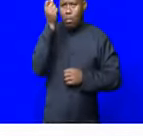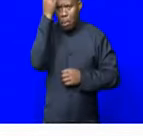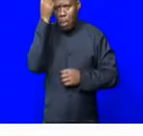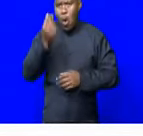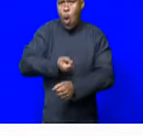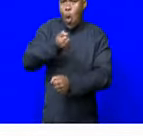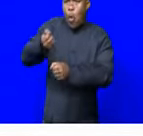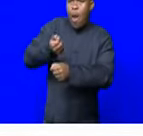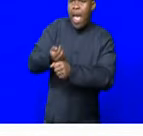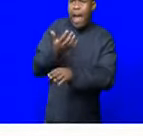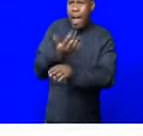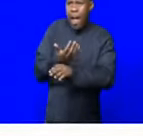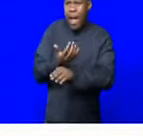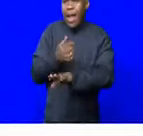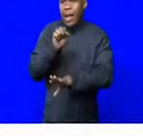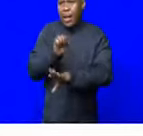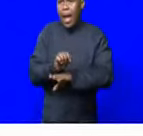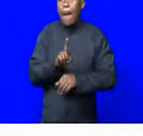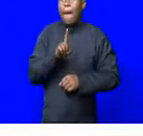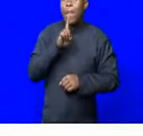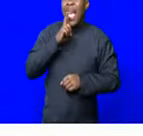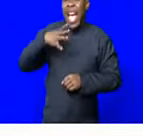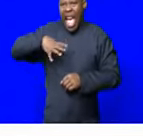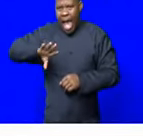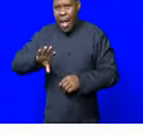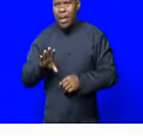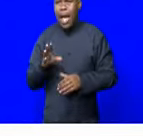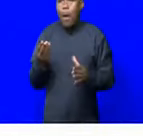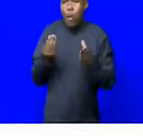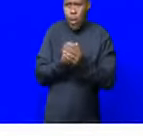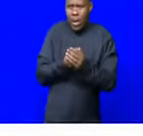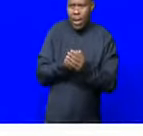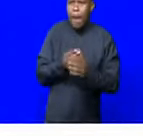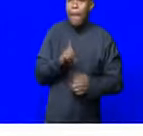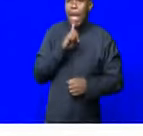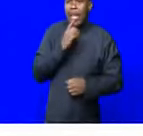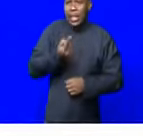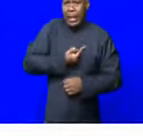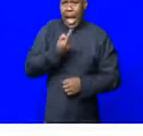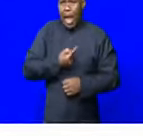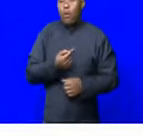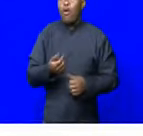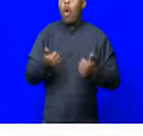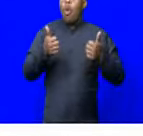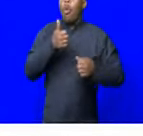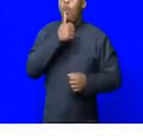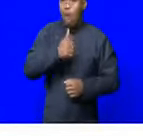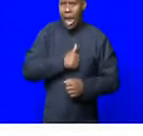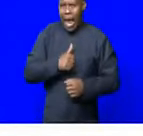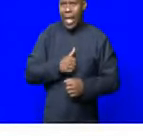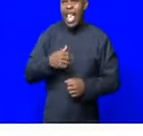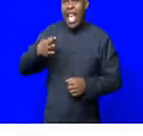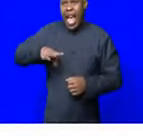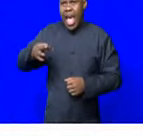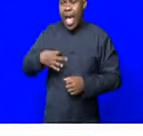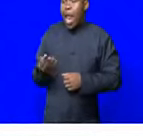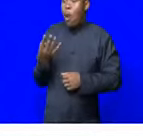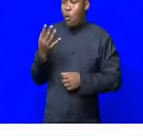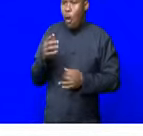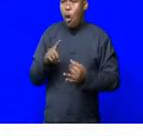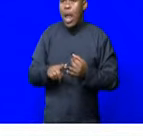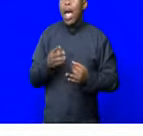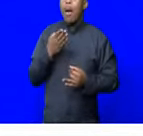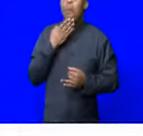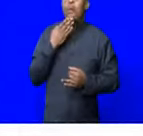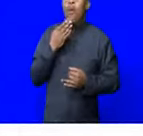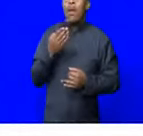ivanele intern besibanyeni but ngabana le nhlanhla ukuthi mina ezimpombatane because bafana bese ng5 mangomatane bese ng4 but